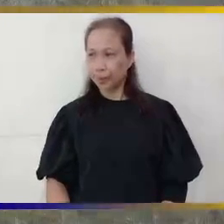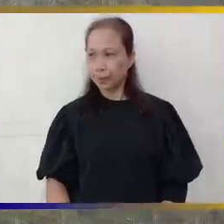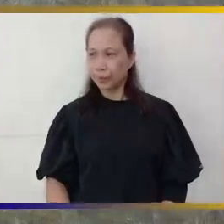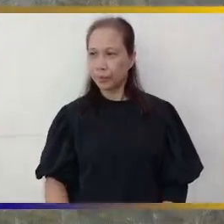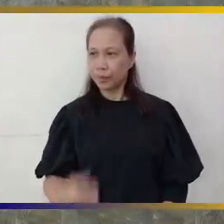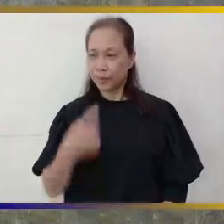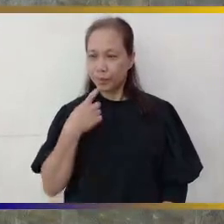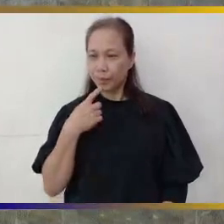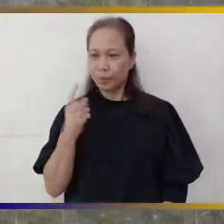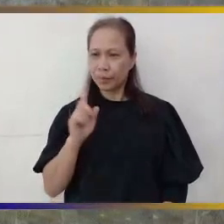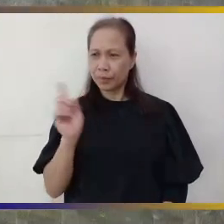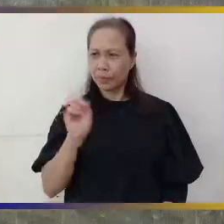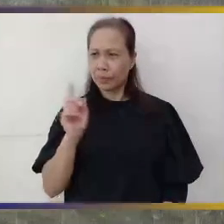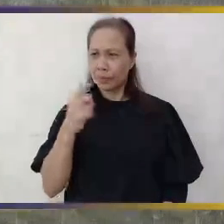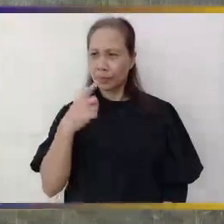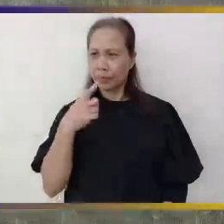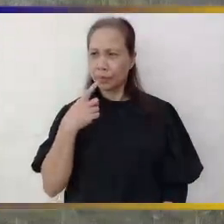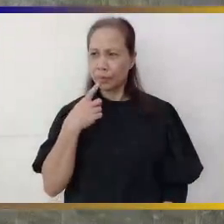anbi